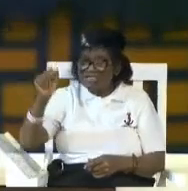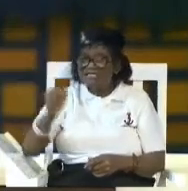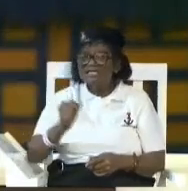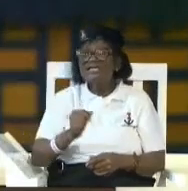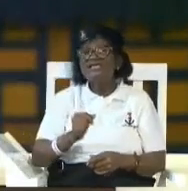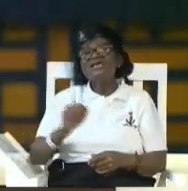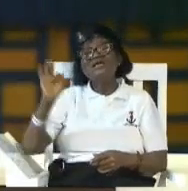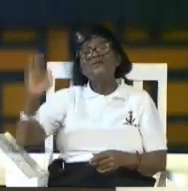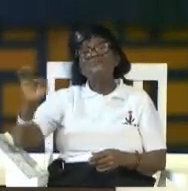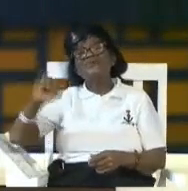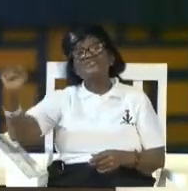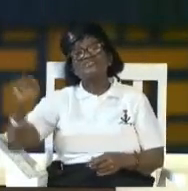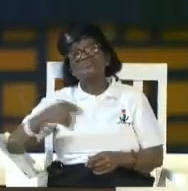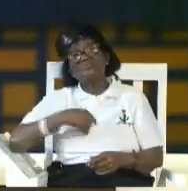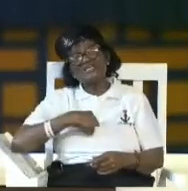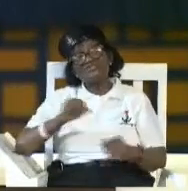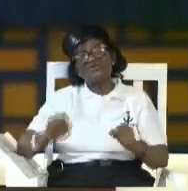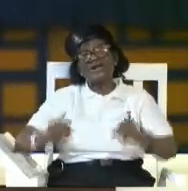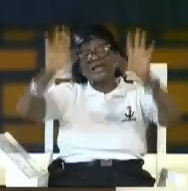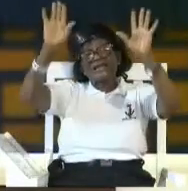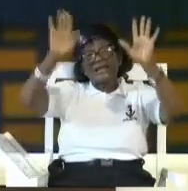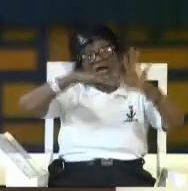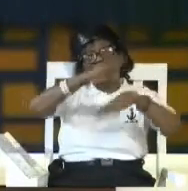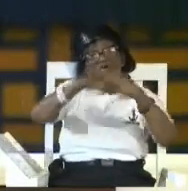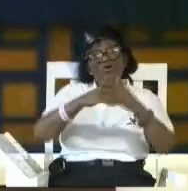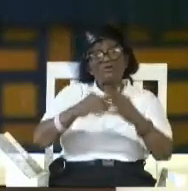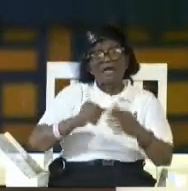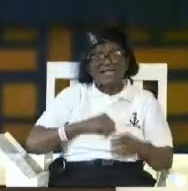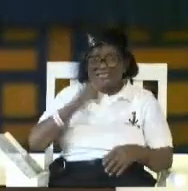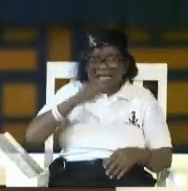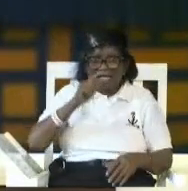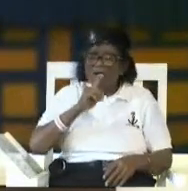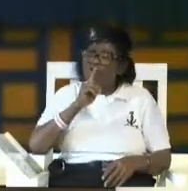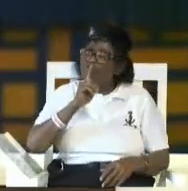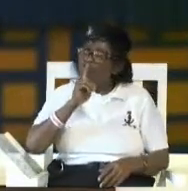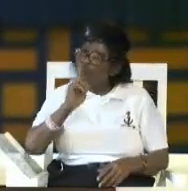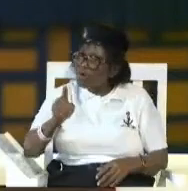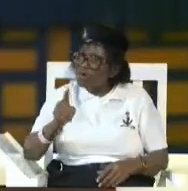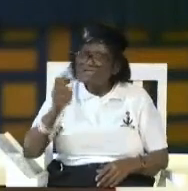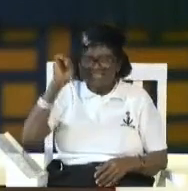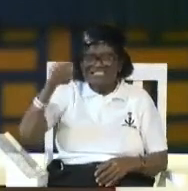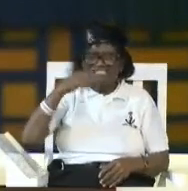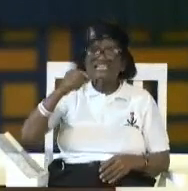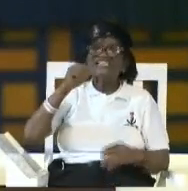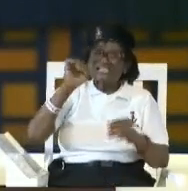all." I said, "Really?" He said, "Yes, sir." I said, "Good."